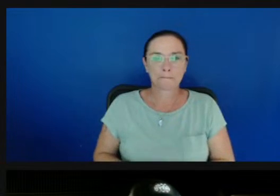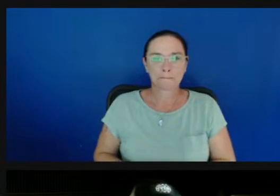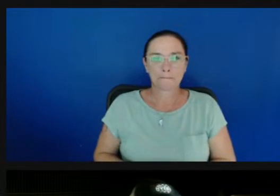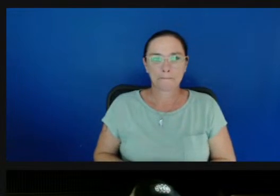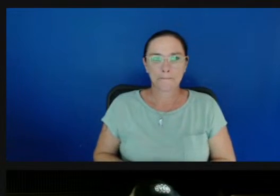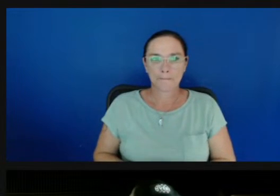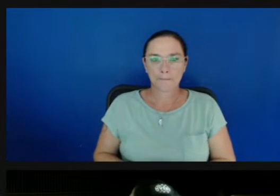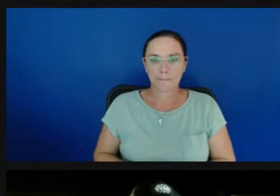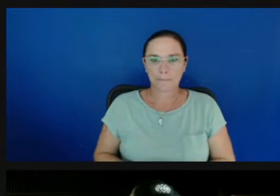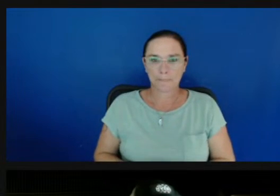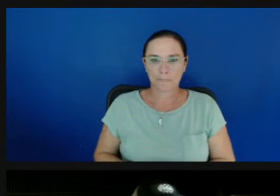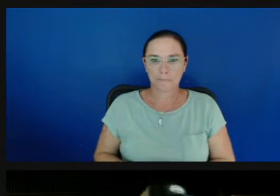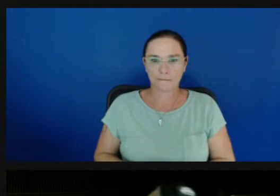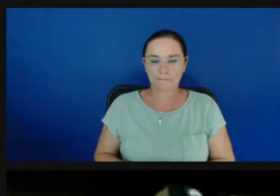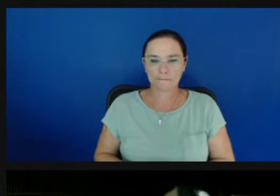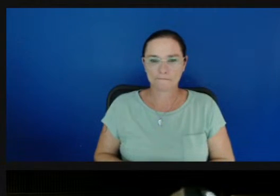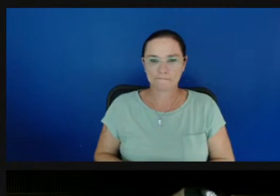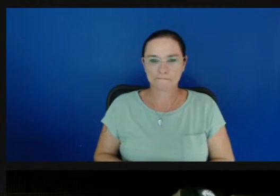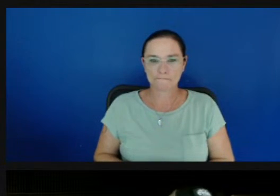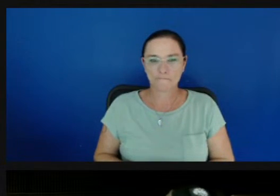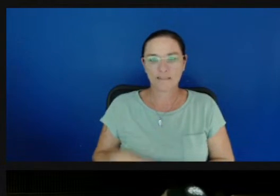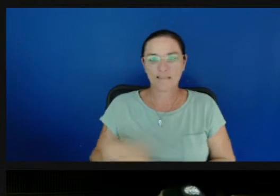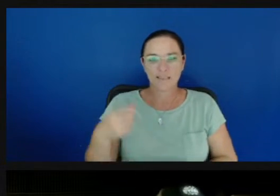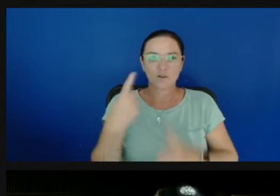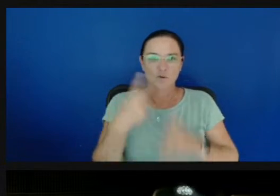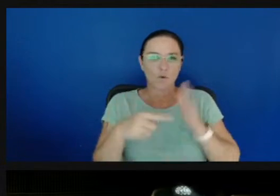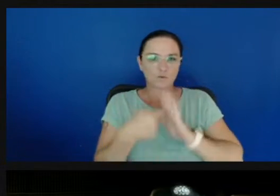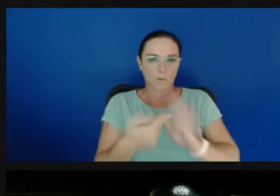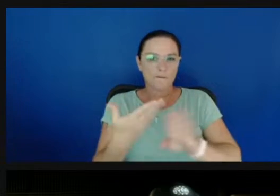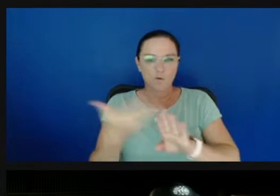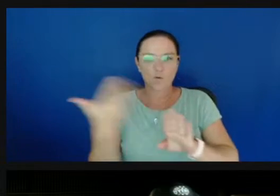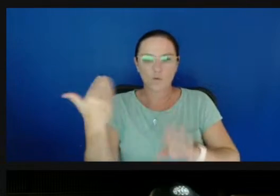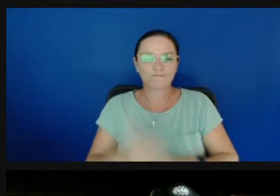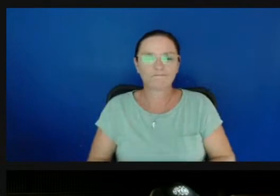with the distribution I pointed out earlier. Here it is again.